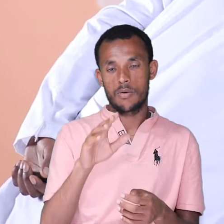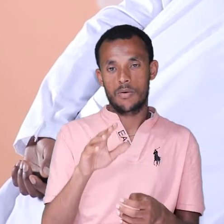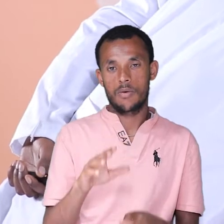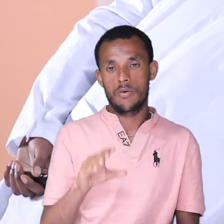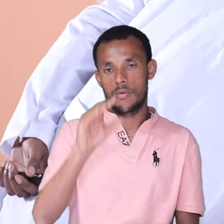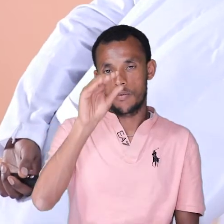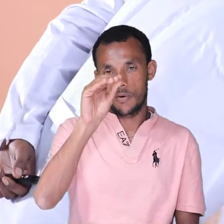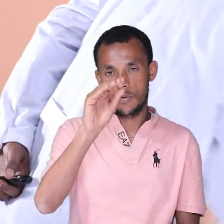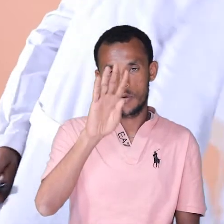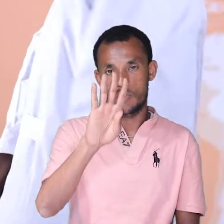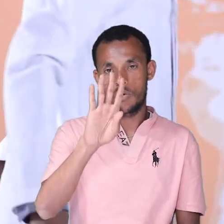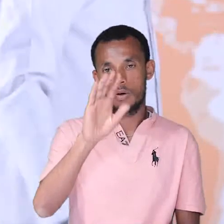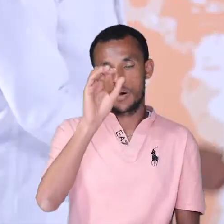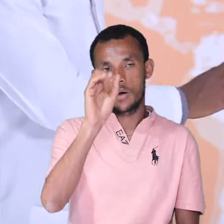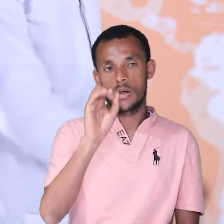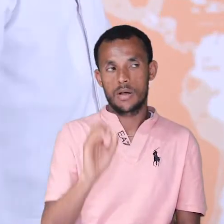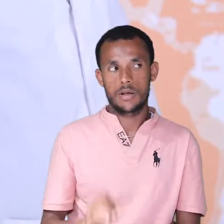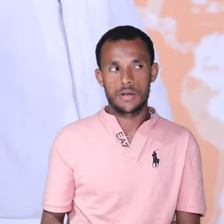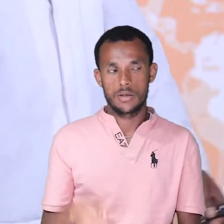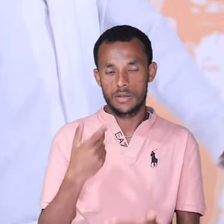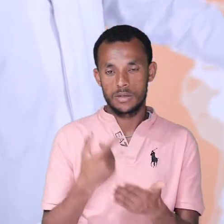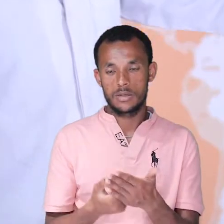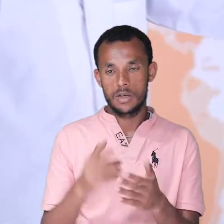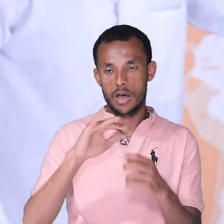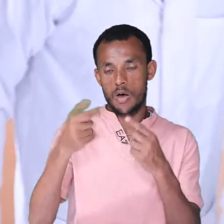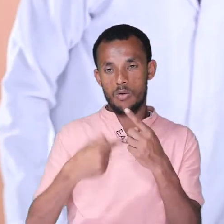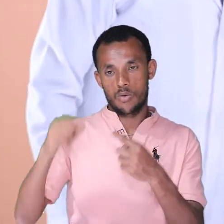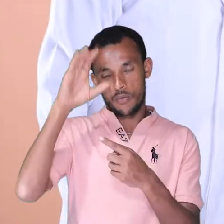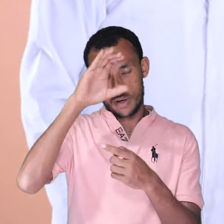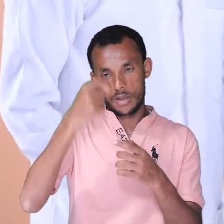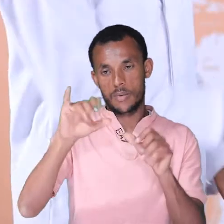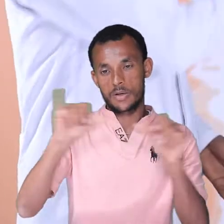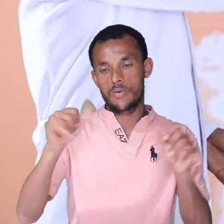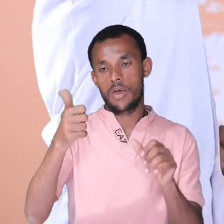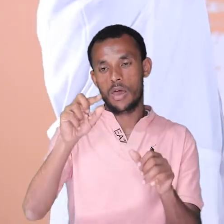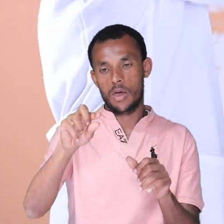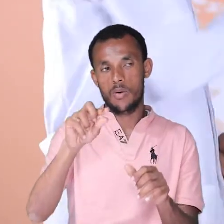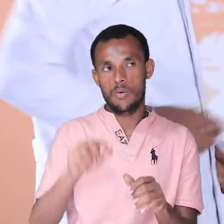54 degree. Here, this is how to find the measures of AQ.